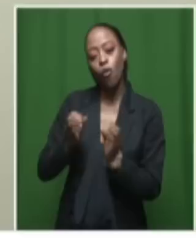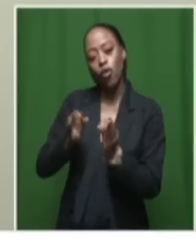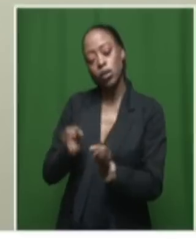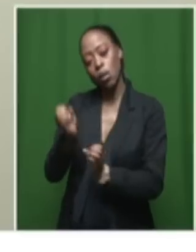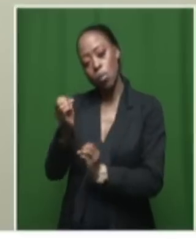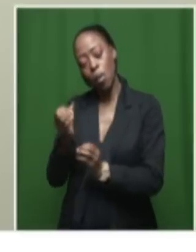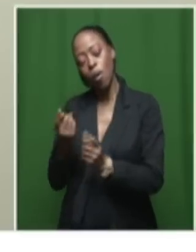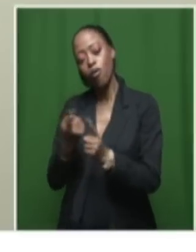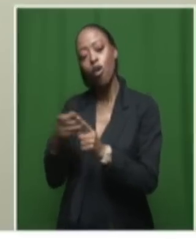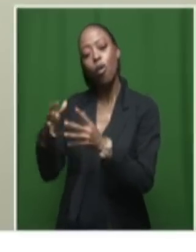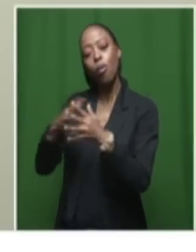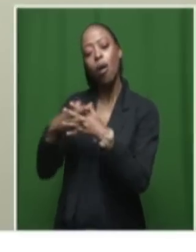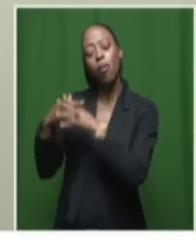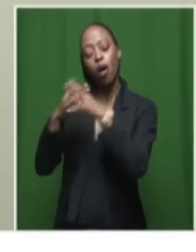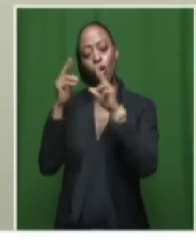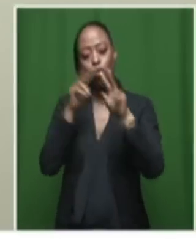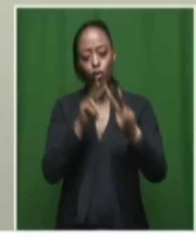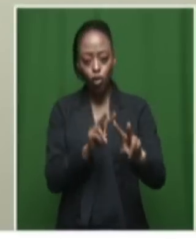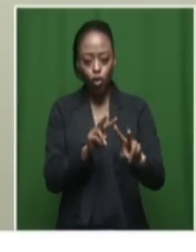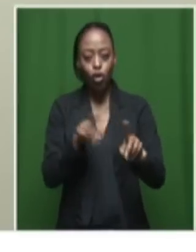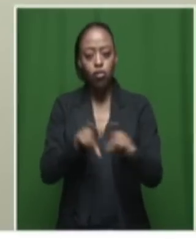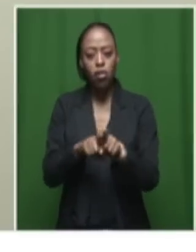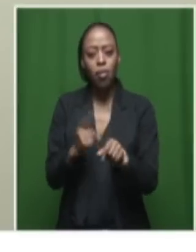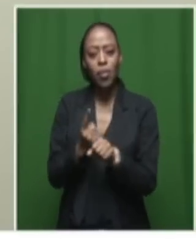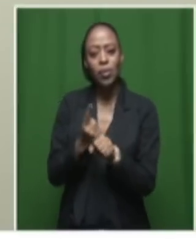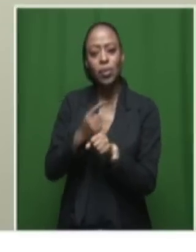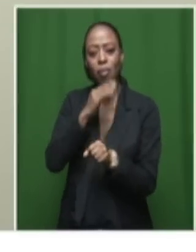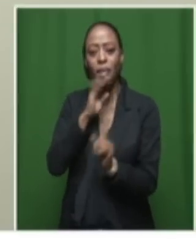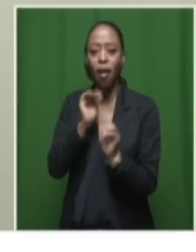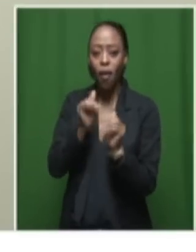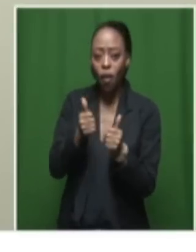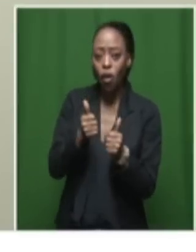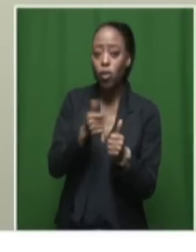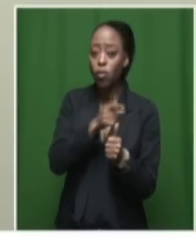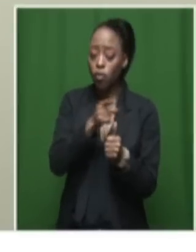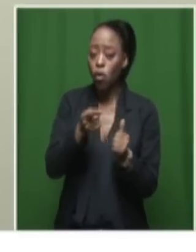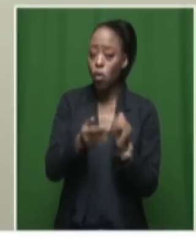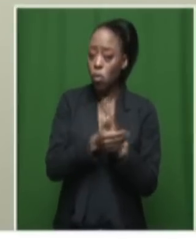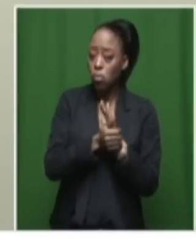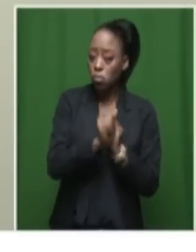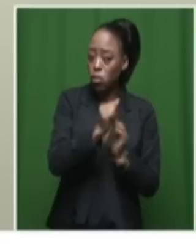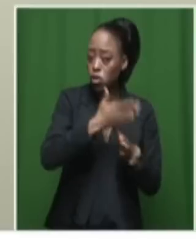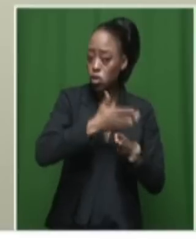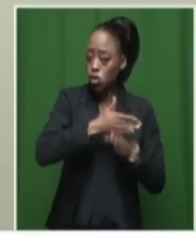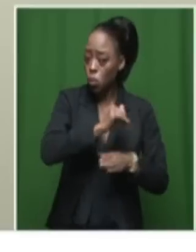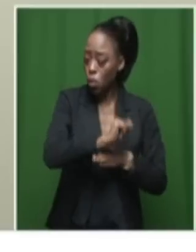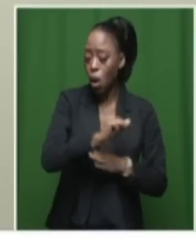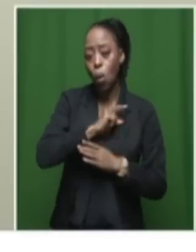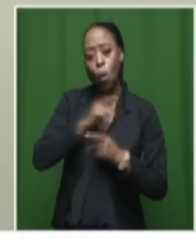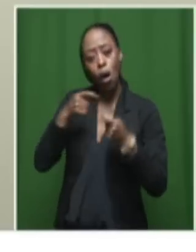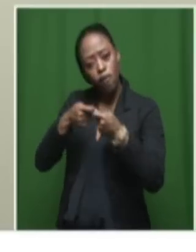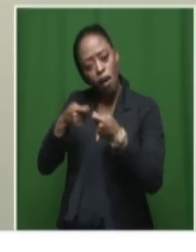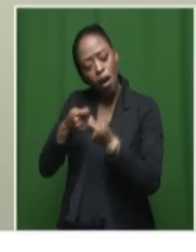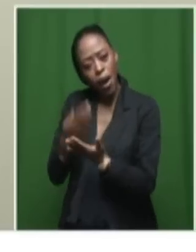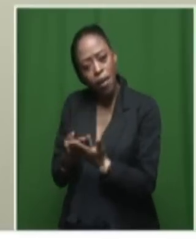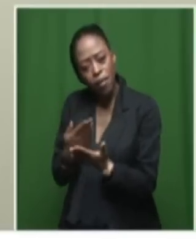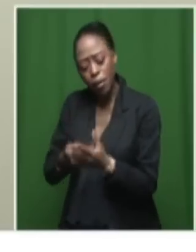from the US point of view, and that also it would be good for his career because there was funding